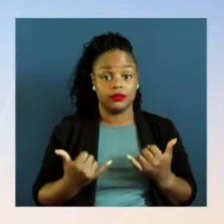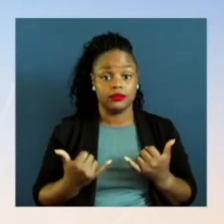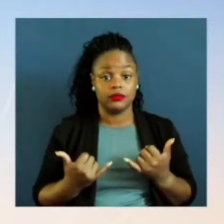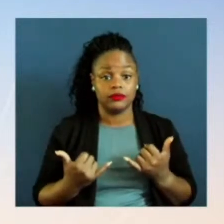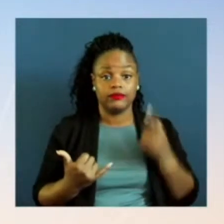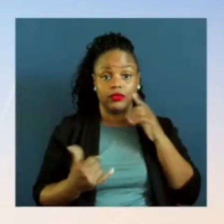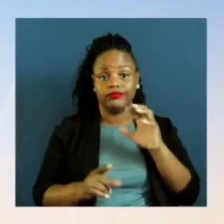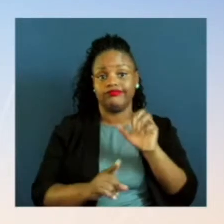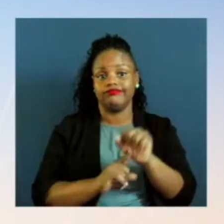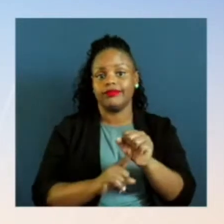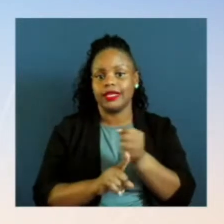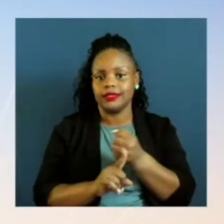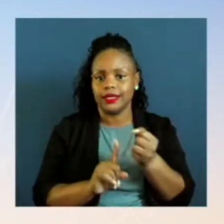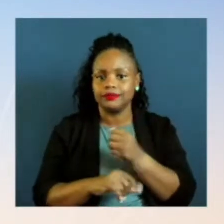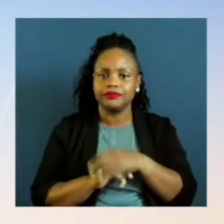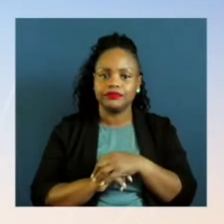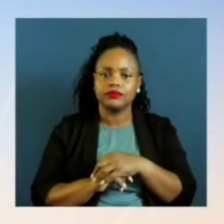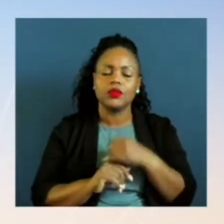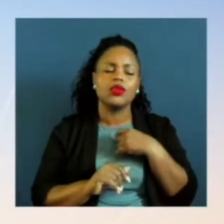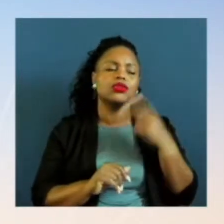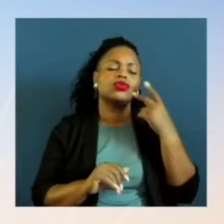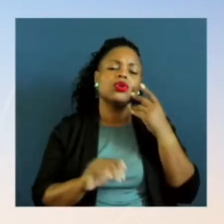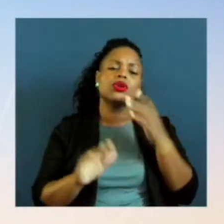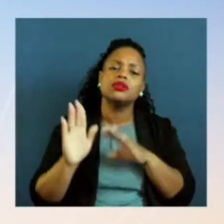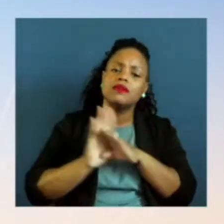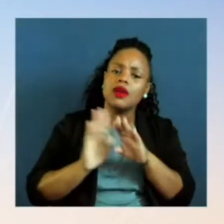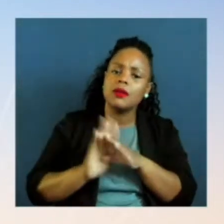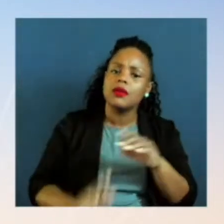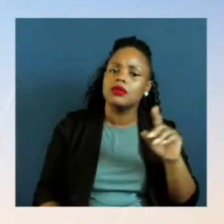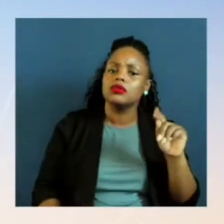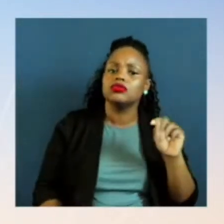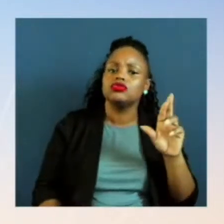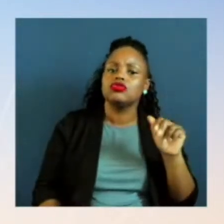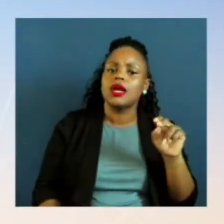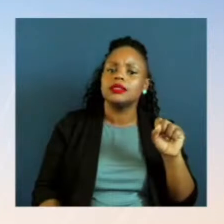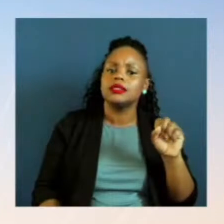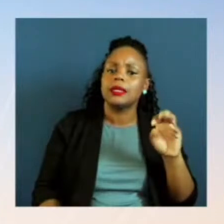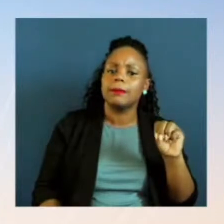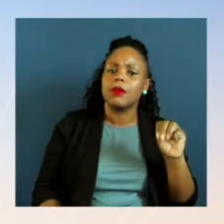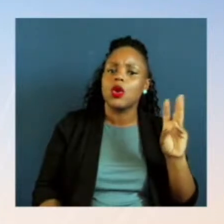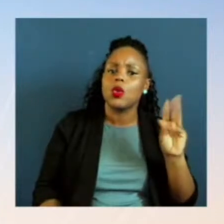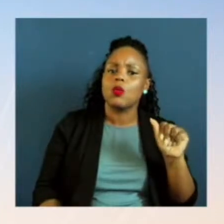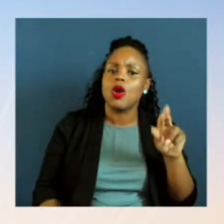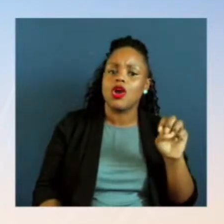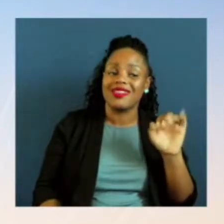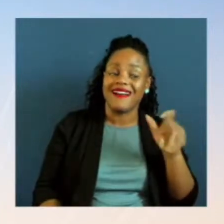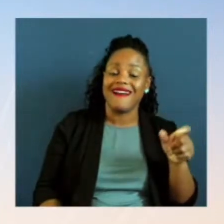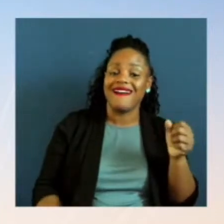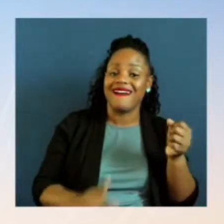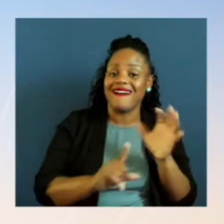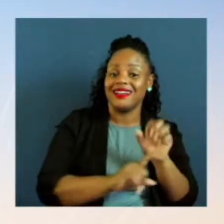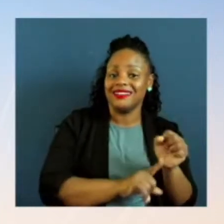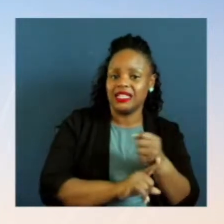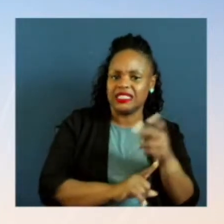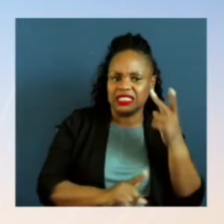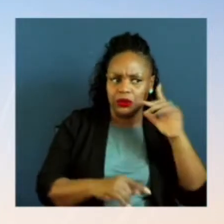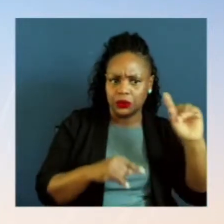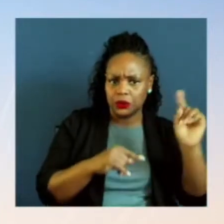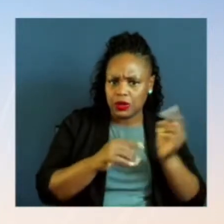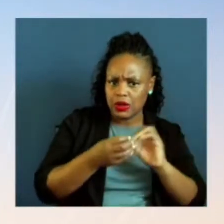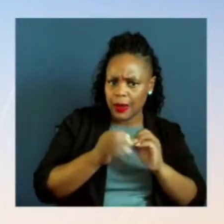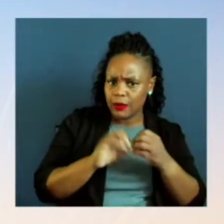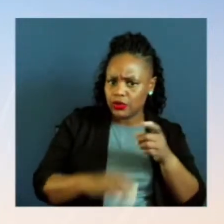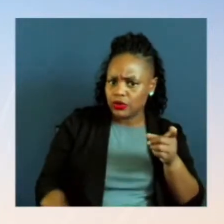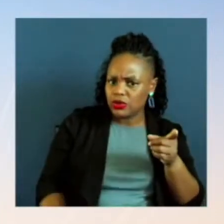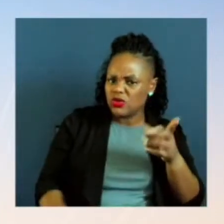in ransomware attacks earlier in the summer that seems to have slowed down slightly. To what do you attribute that? And then you did mention there wasn't